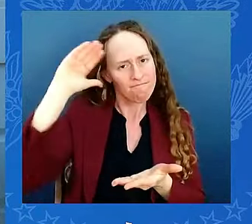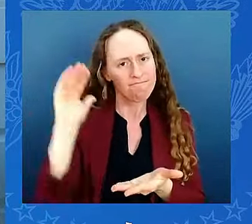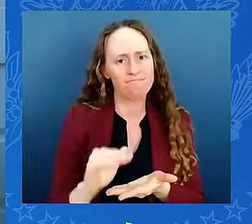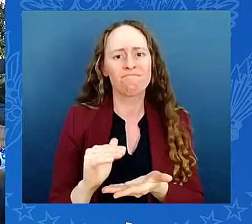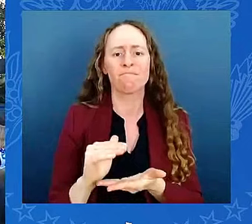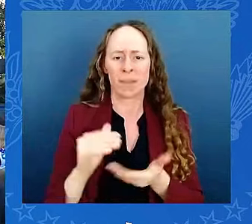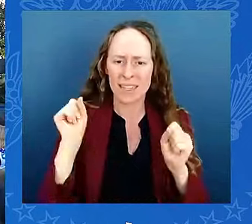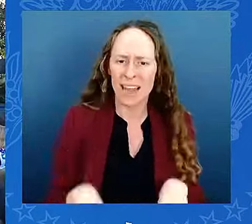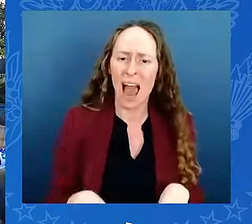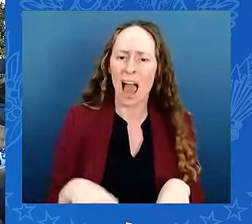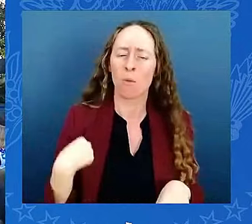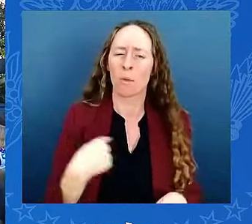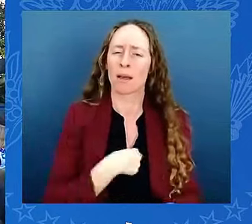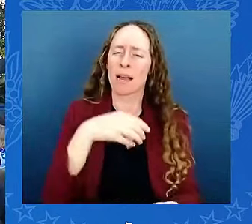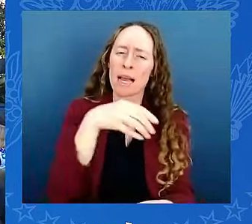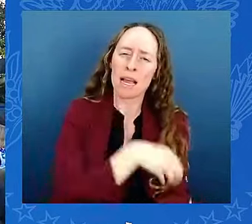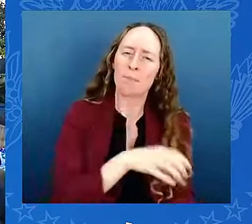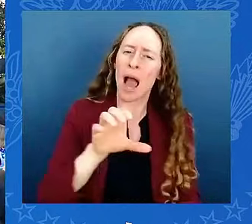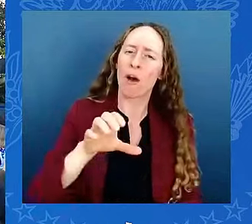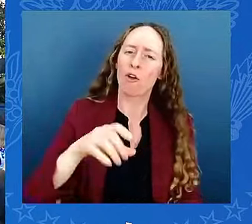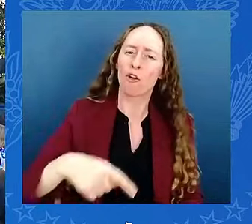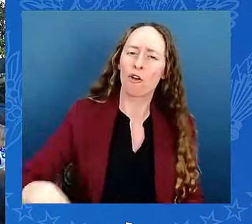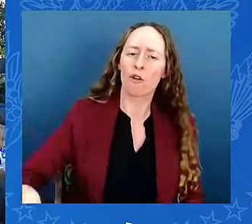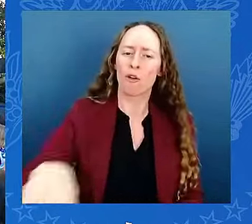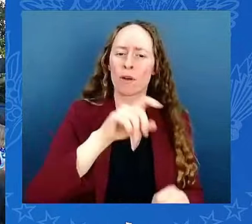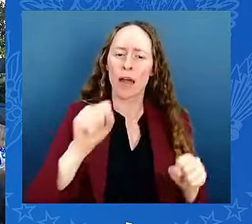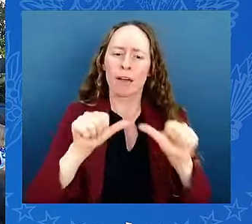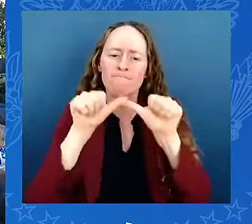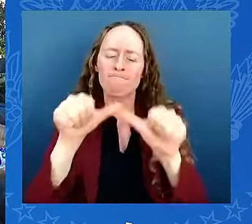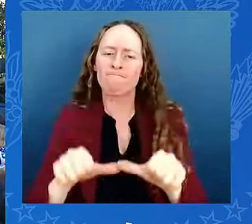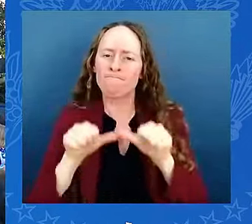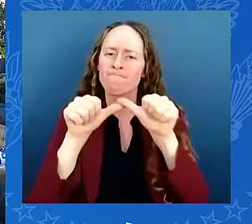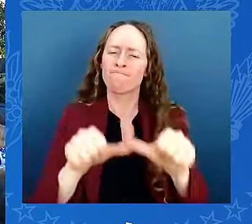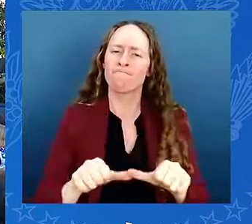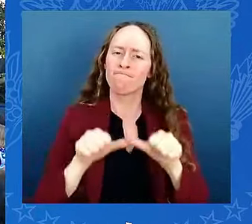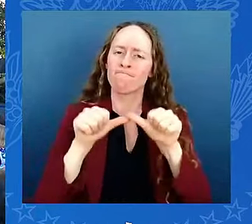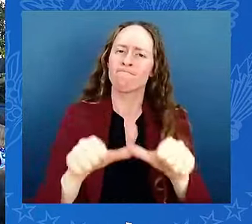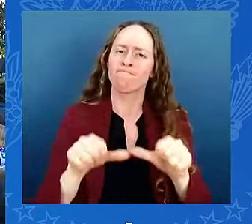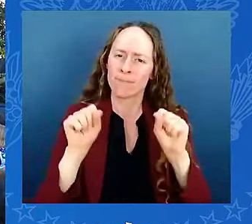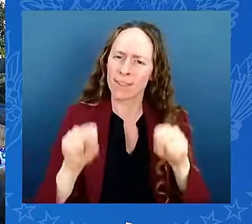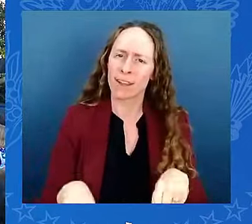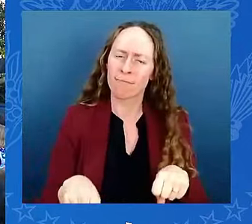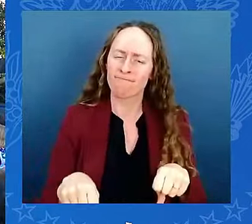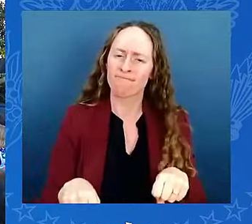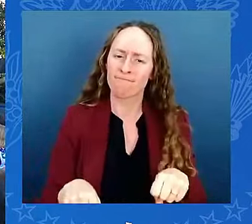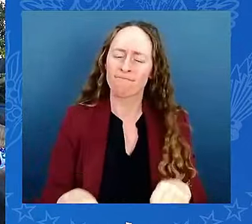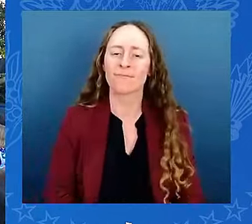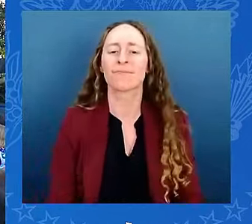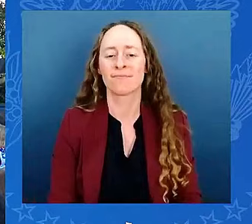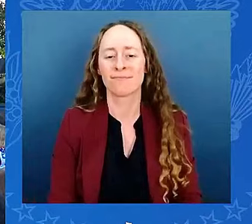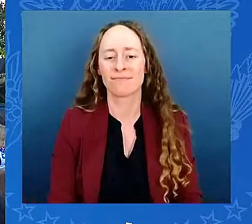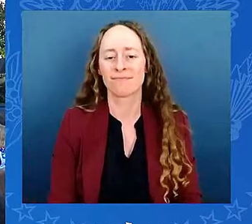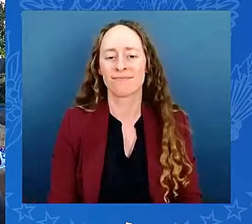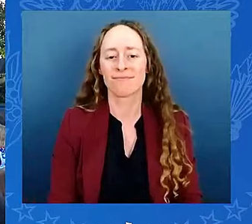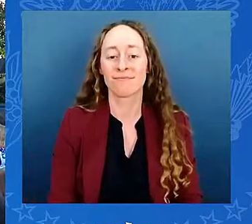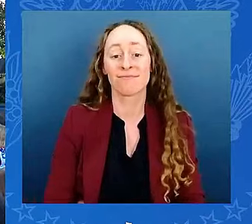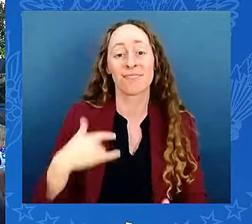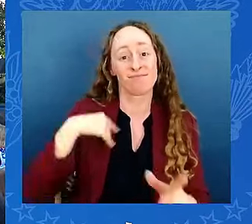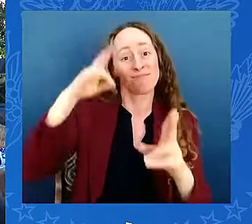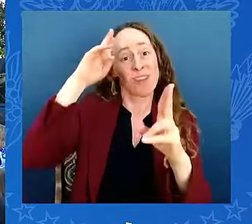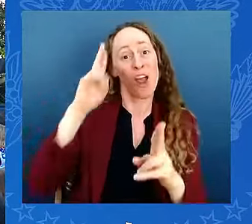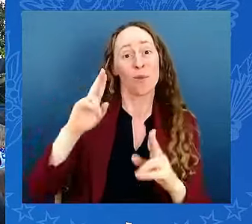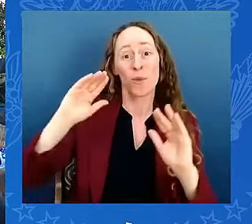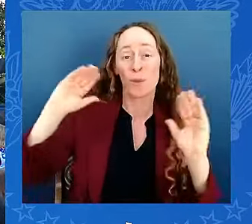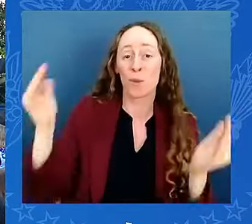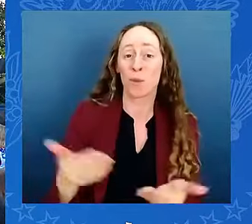fight. Now, it's my honor to introduce Ruth Glenn, a trailblazer and